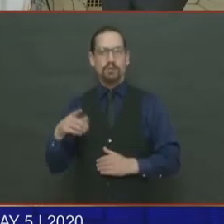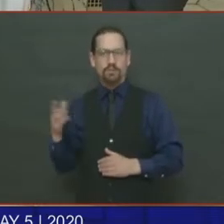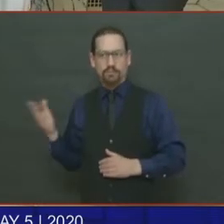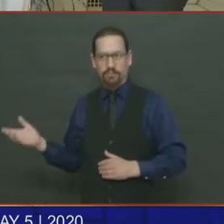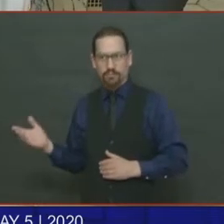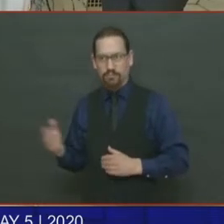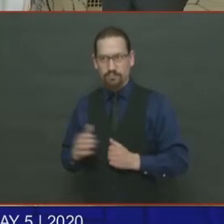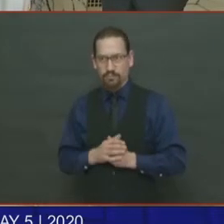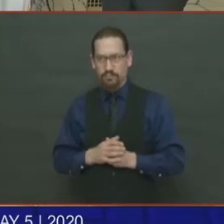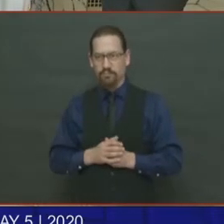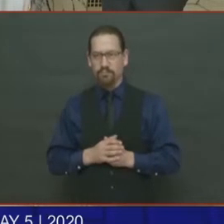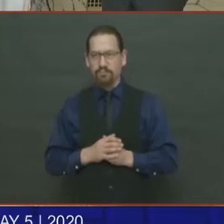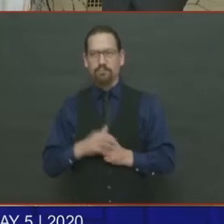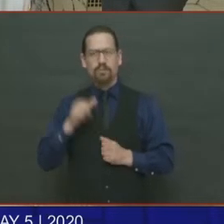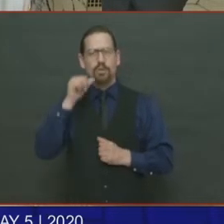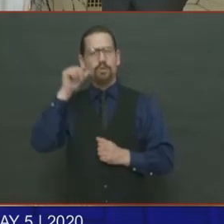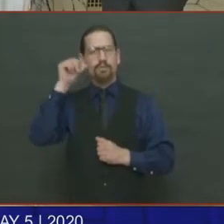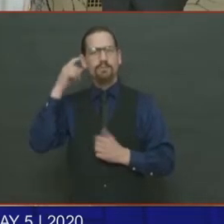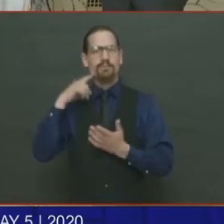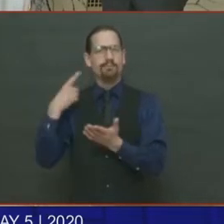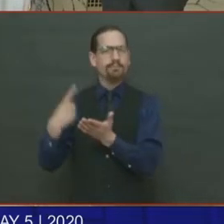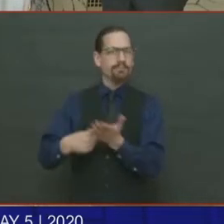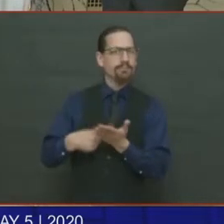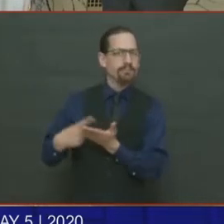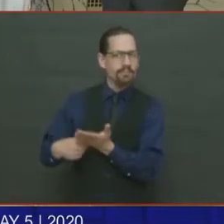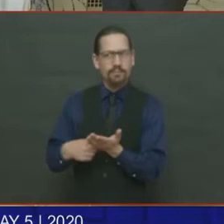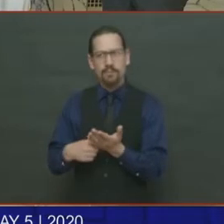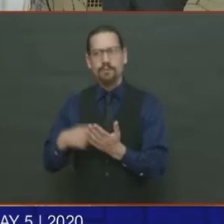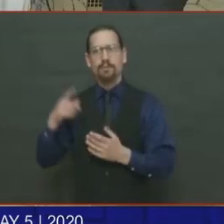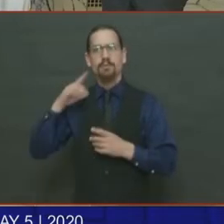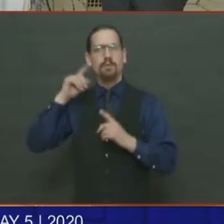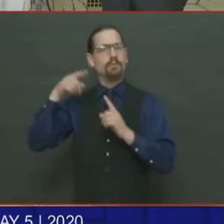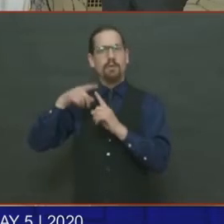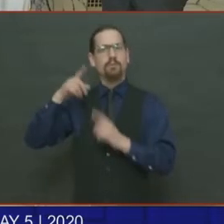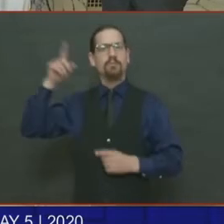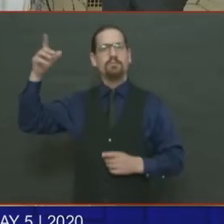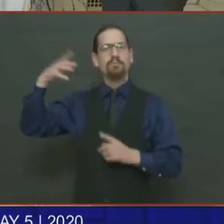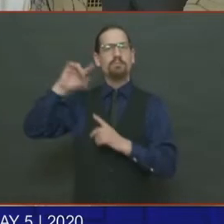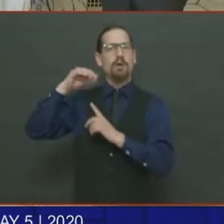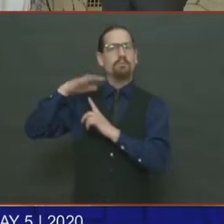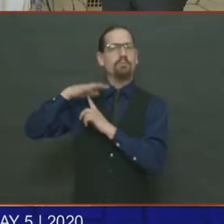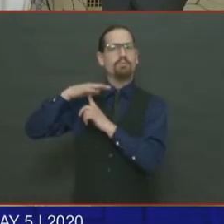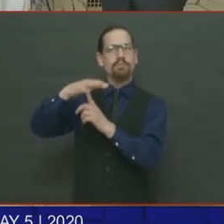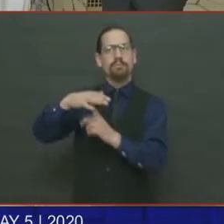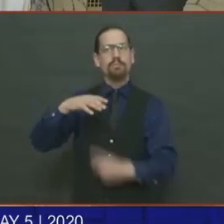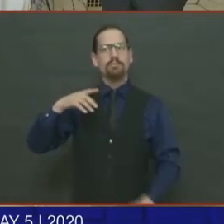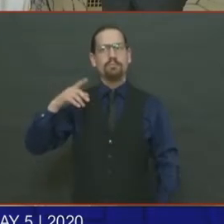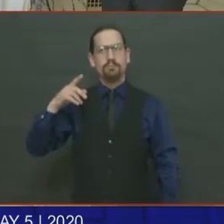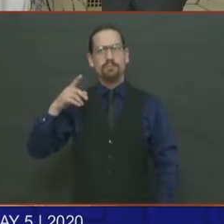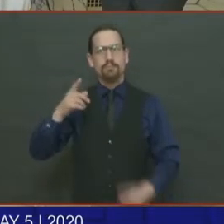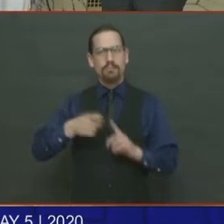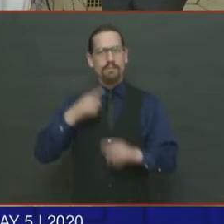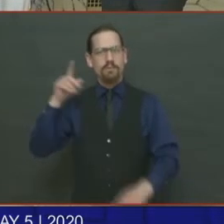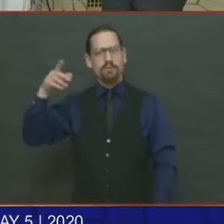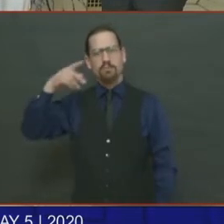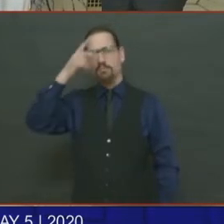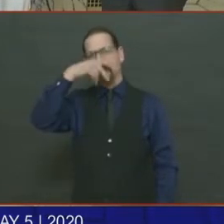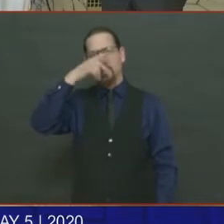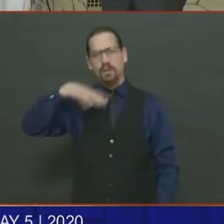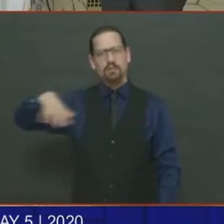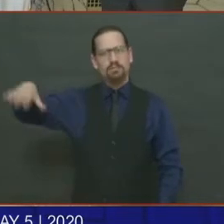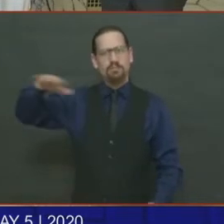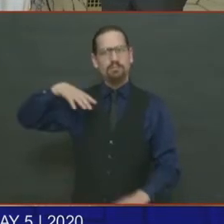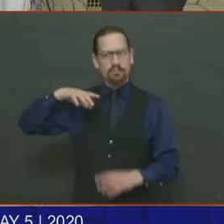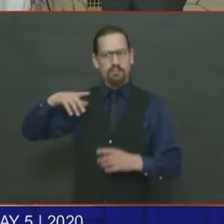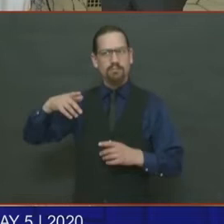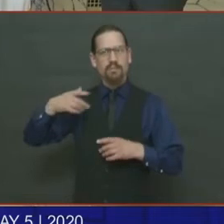a Pawtucket cemetery, presumably counting mourners at graveside services. Can you confirm this? And what surveillance